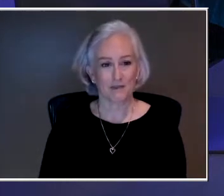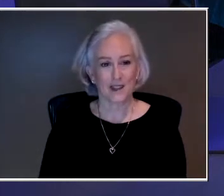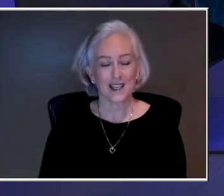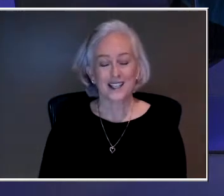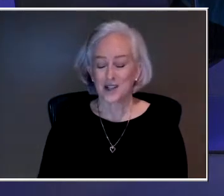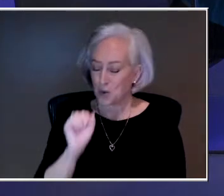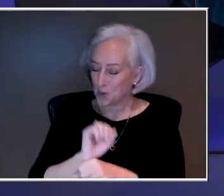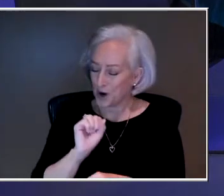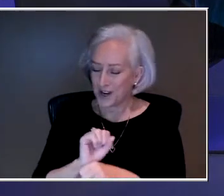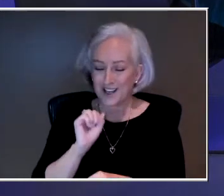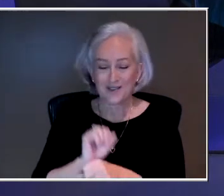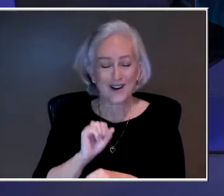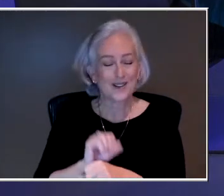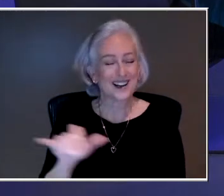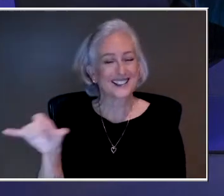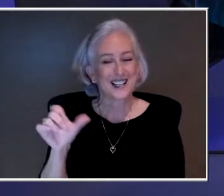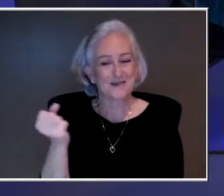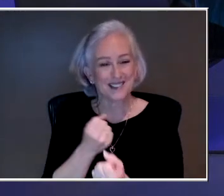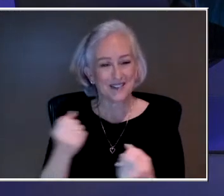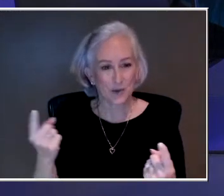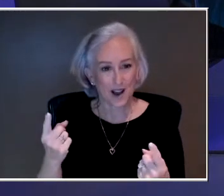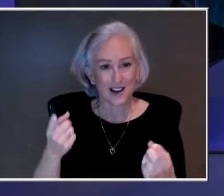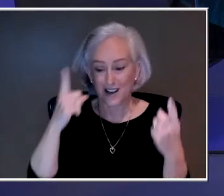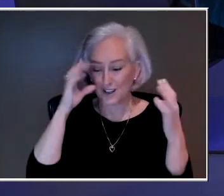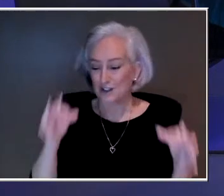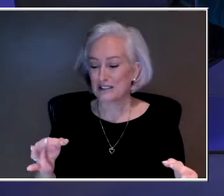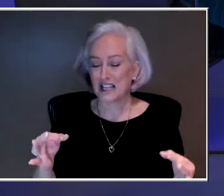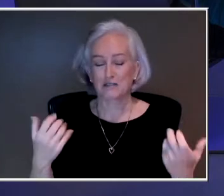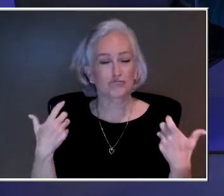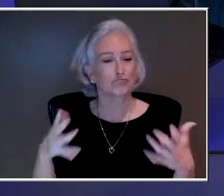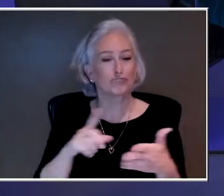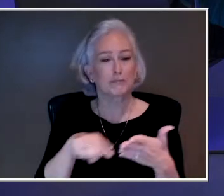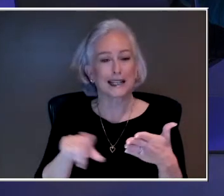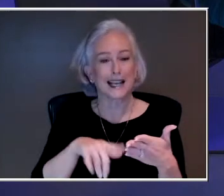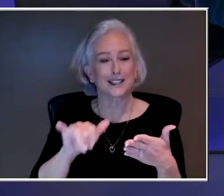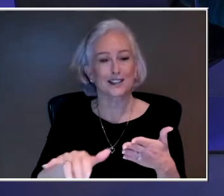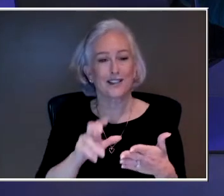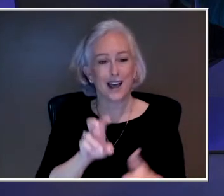to do, but you decided not to cancel the trip. Why is that? Well,